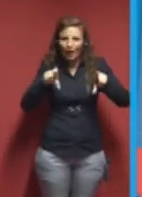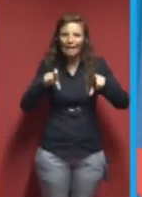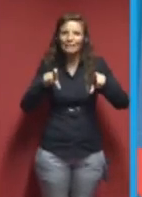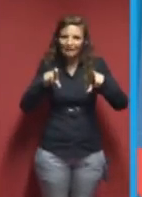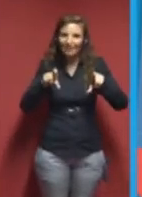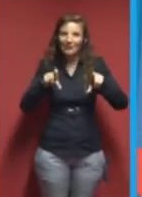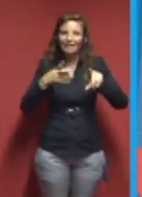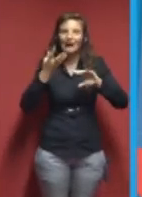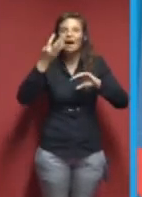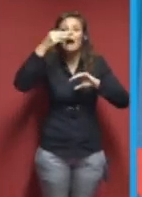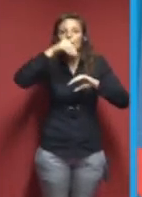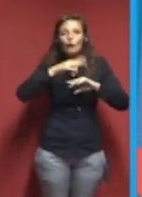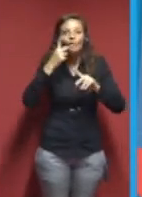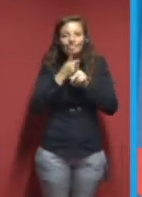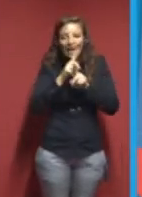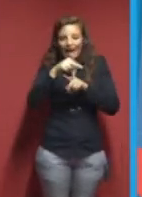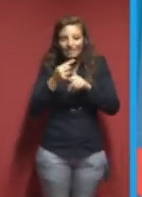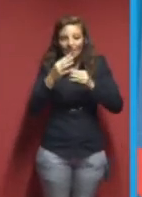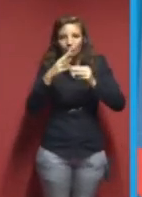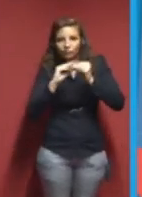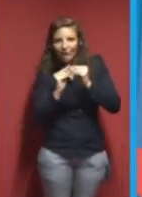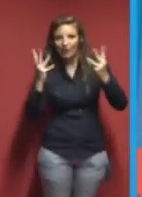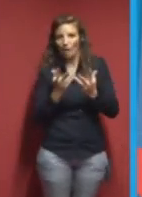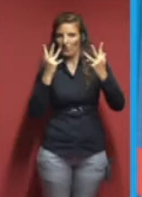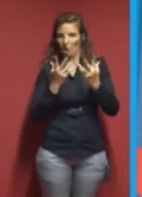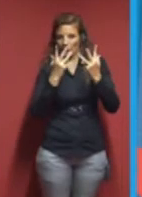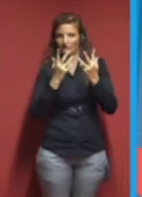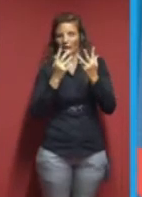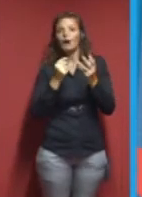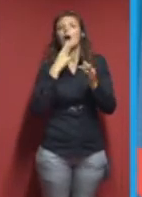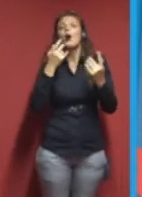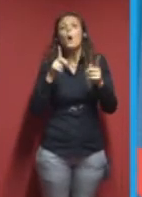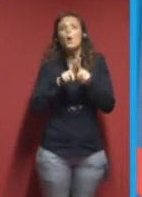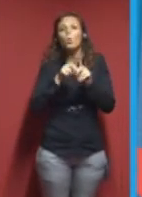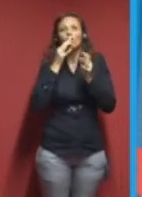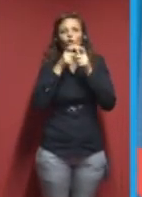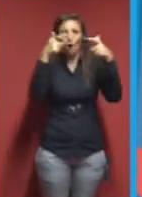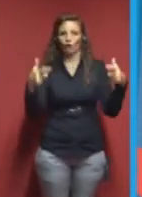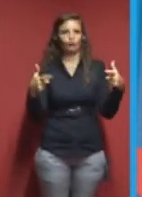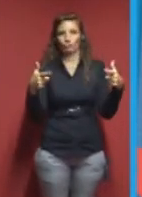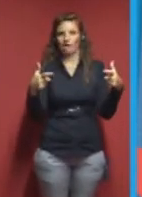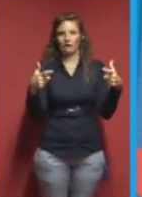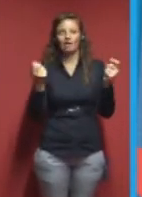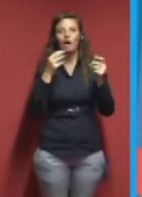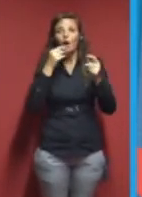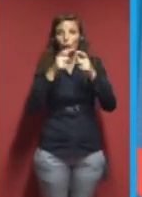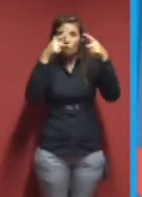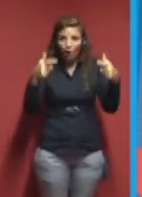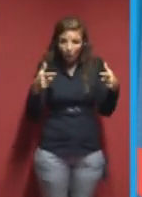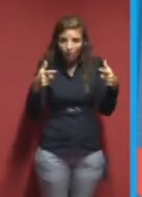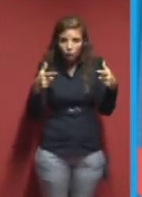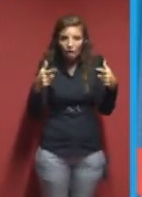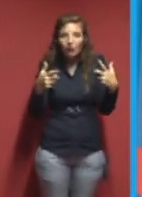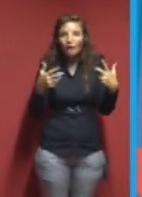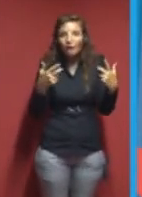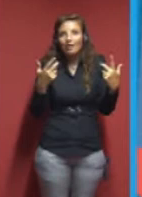information? Well, you have a place where actually all the cakes are the same. So there is no modification, no ingredients can be